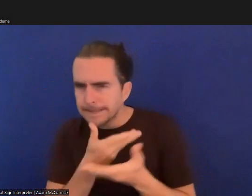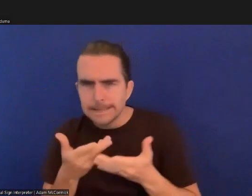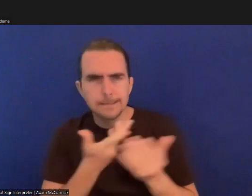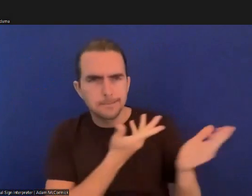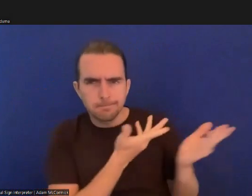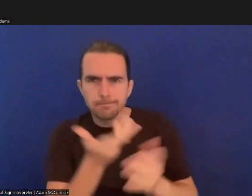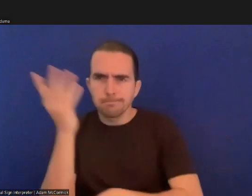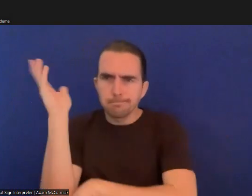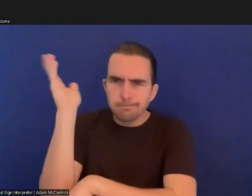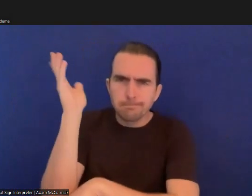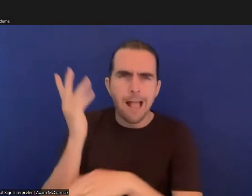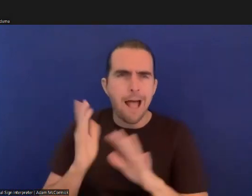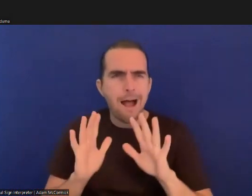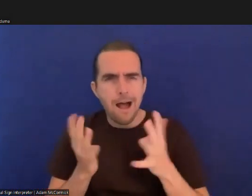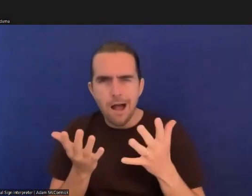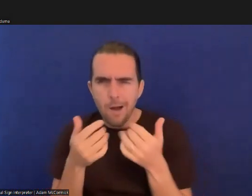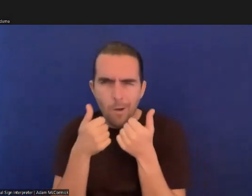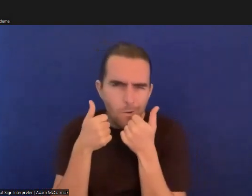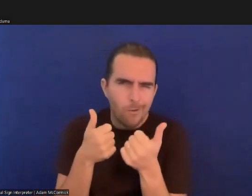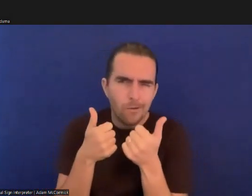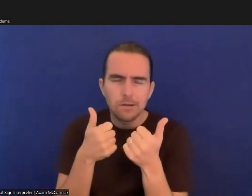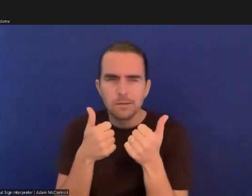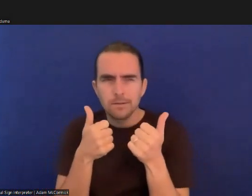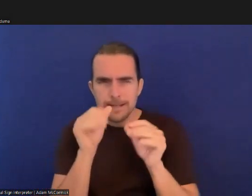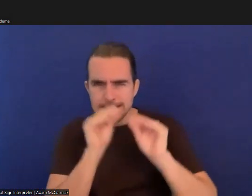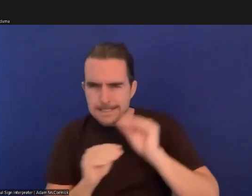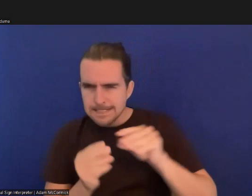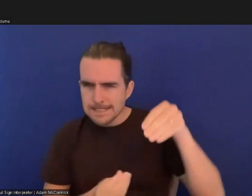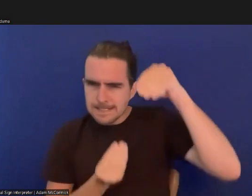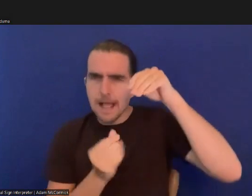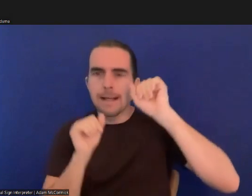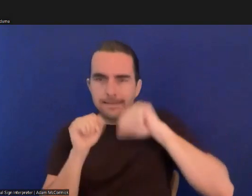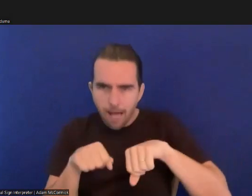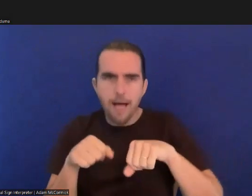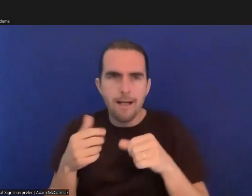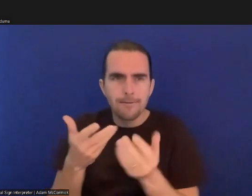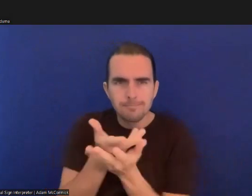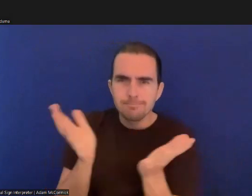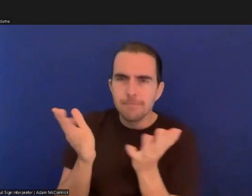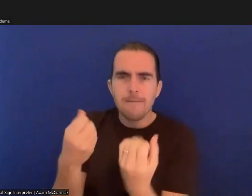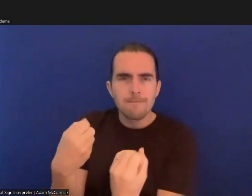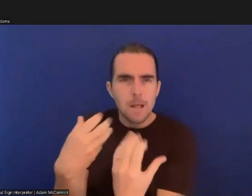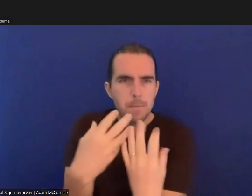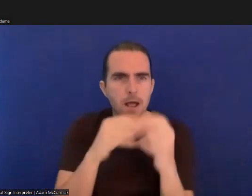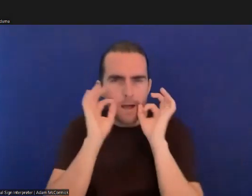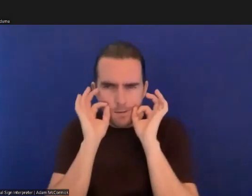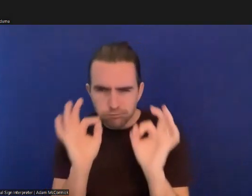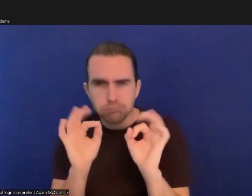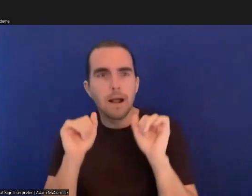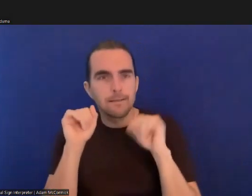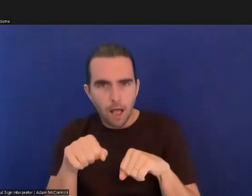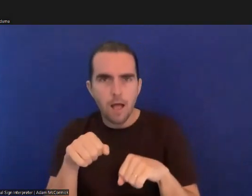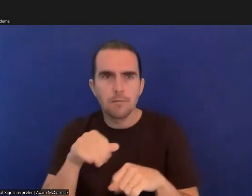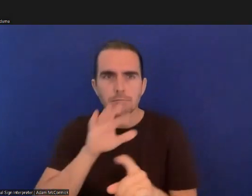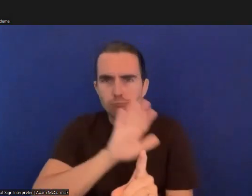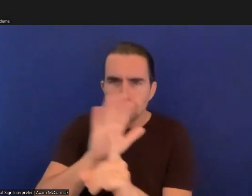do this, we have invited two wonderful speakers who will talk us through each key part